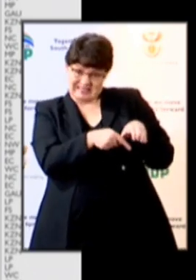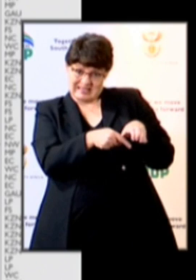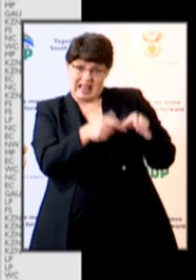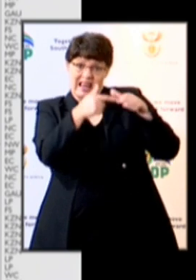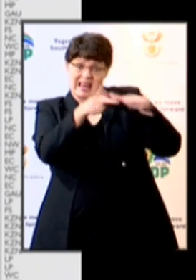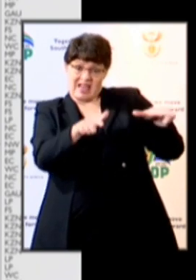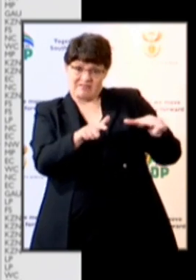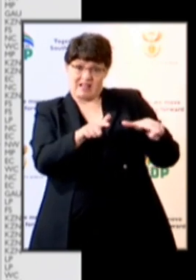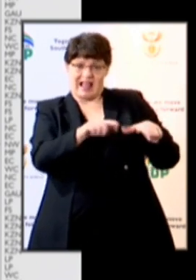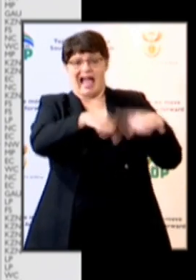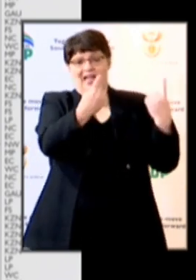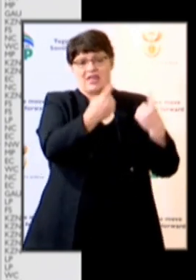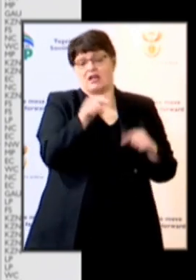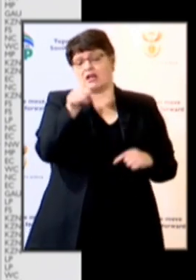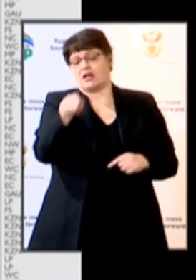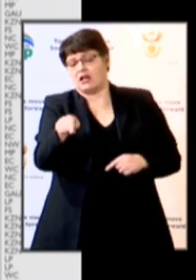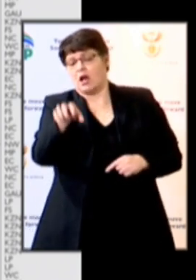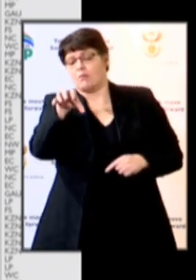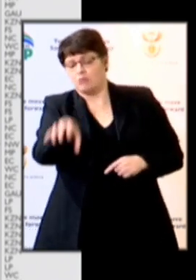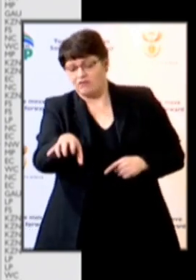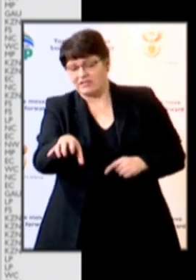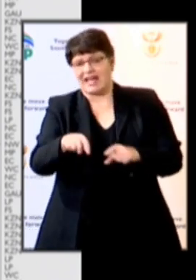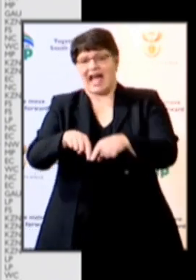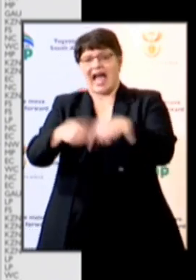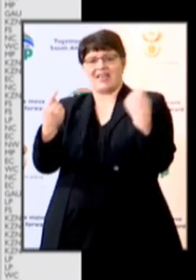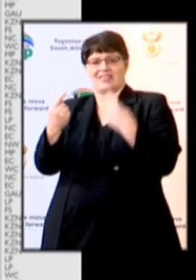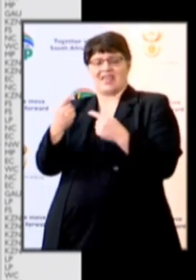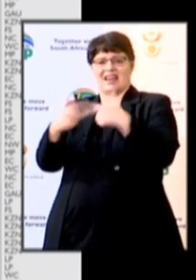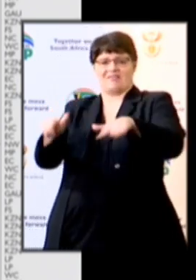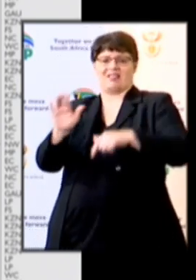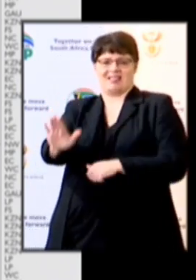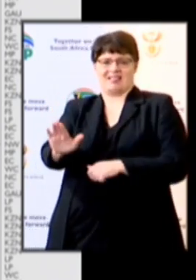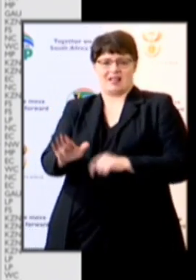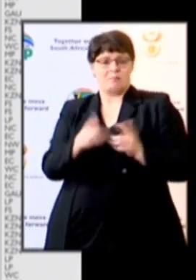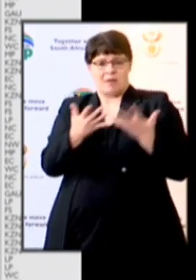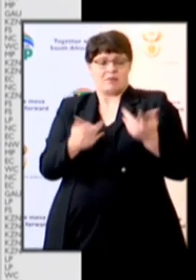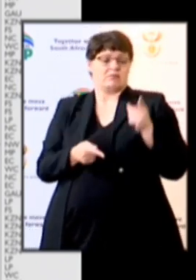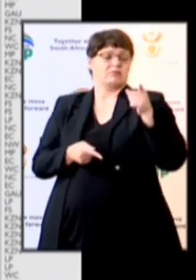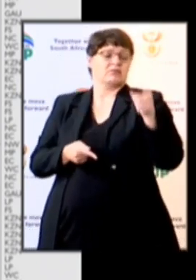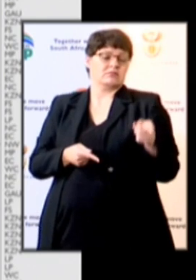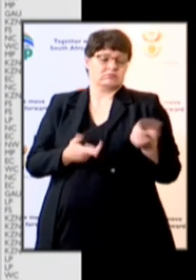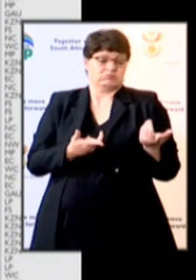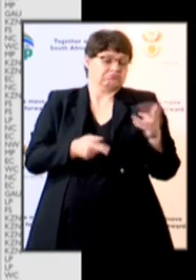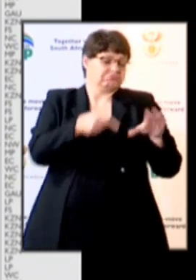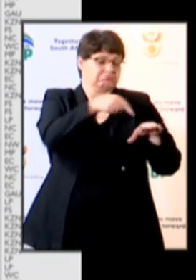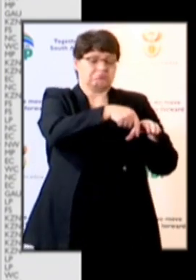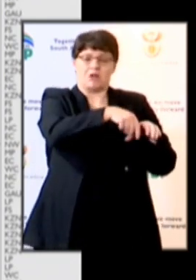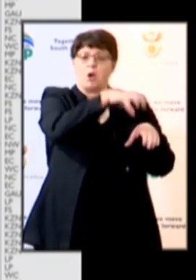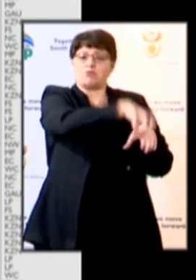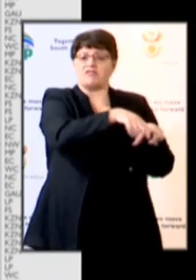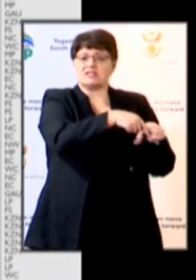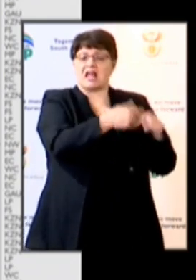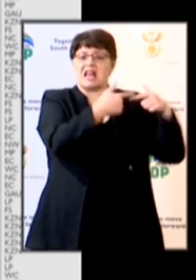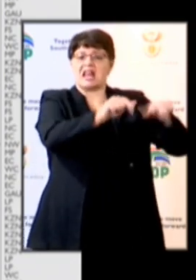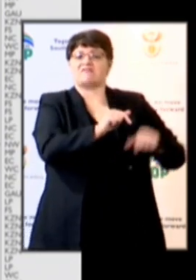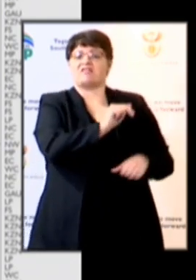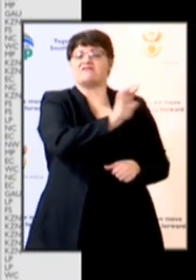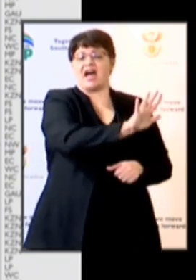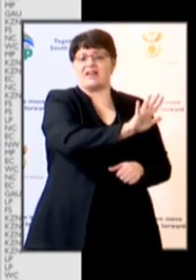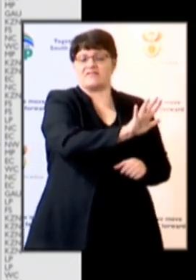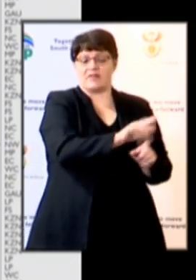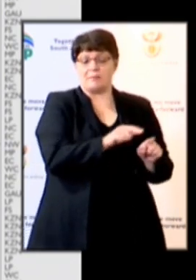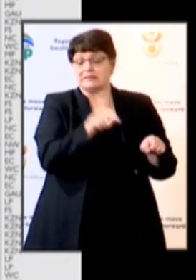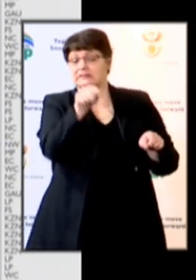There may come a time where a particular area may be on level five, while other areas are on level